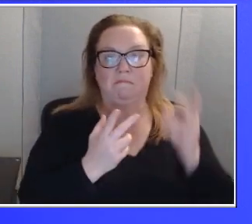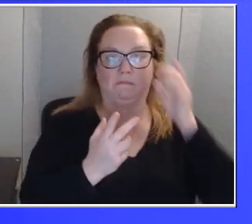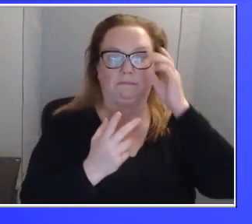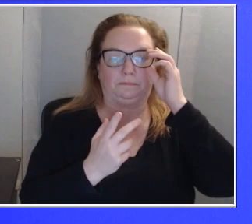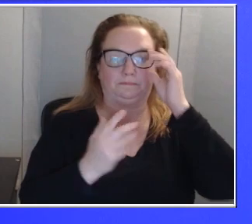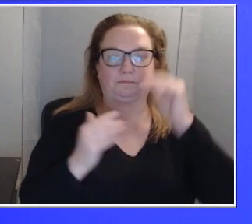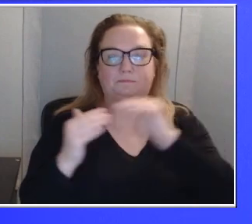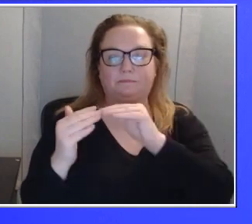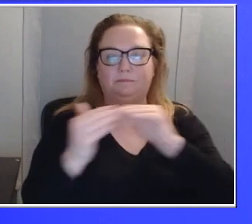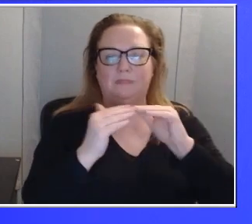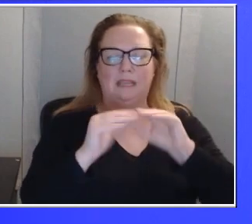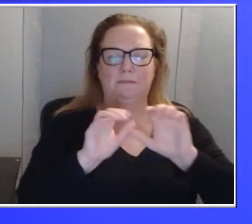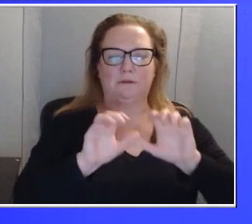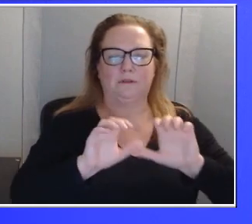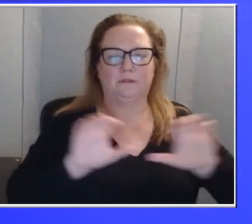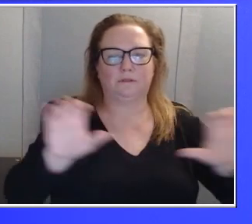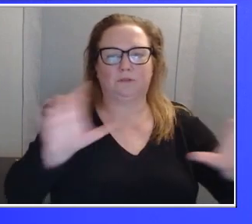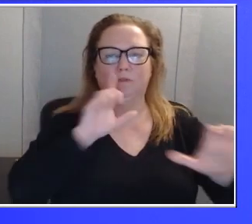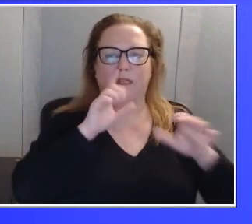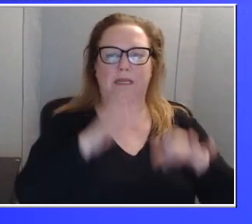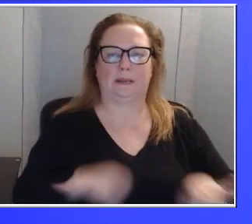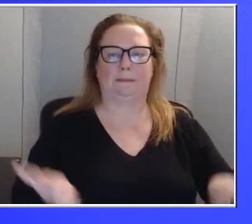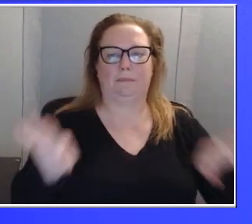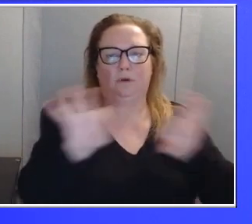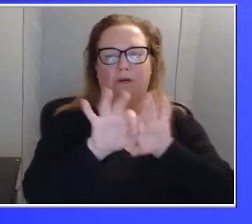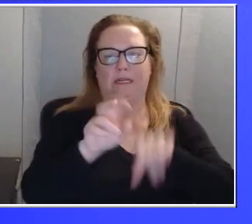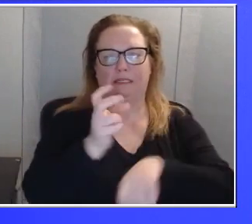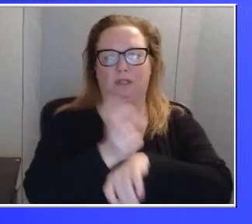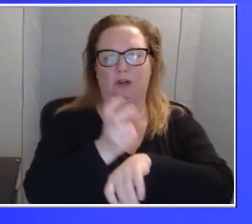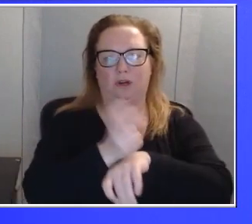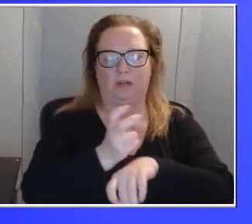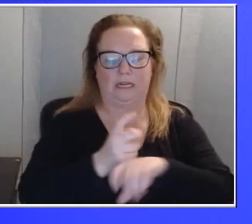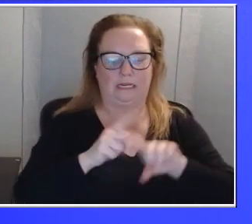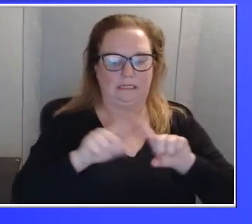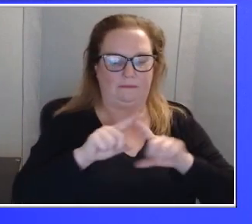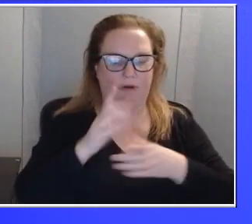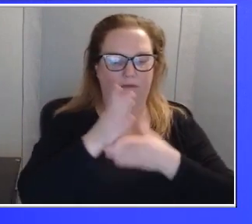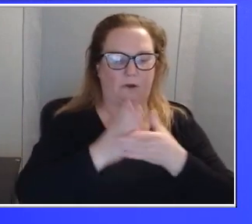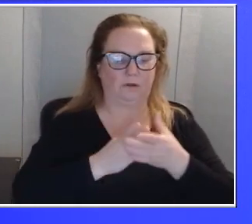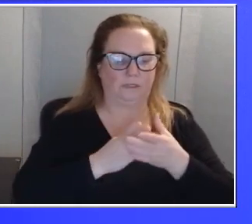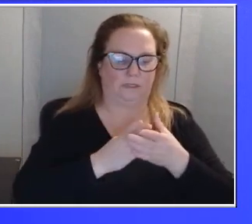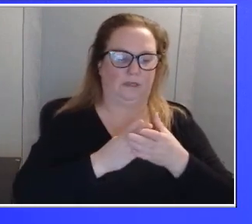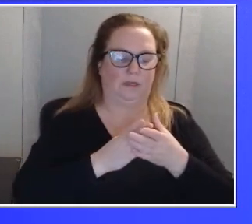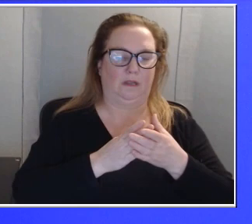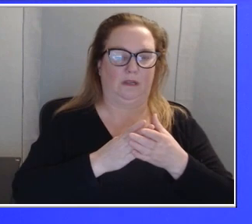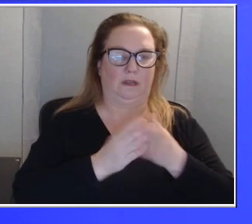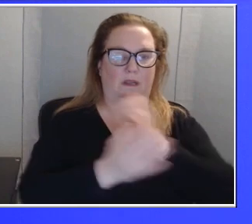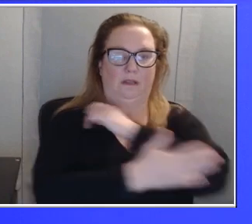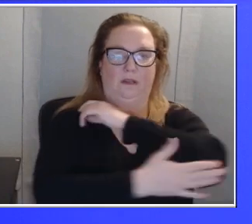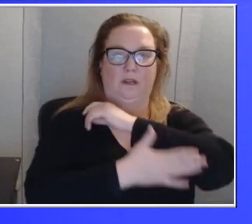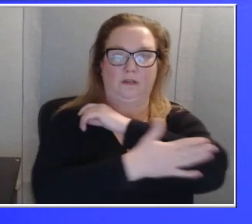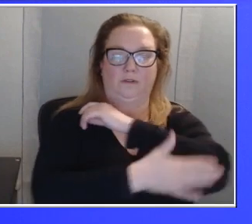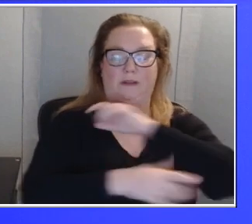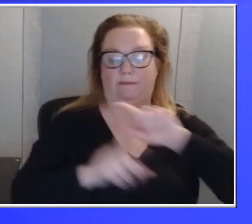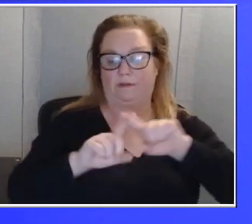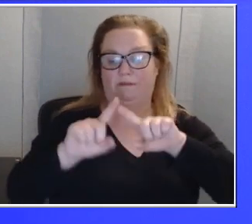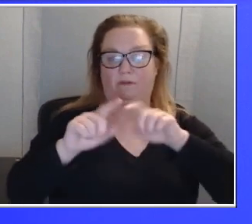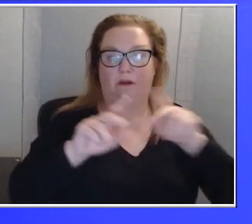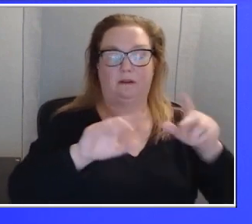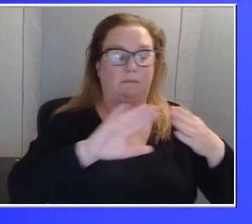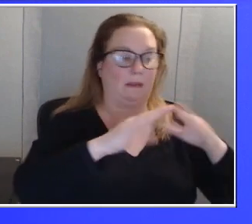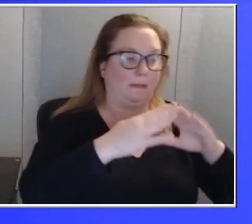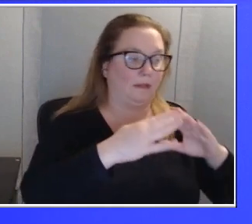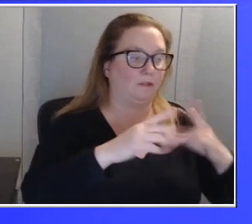Equitable distribution was always really important, but it's hard. And different parts of the country also have different populations, make different